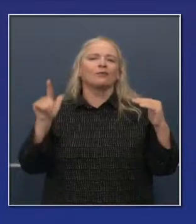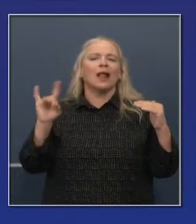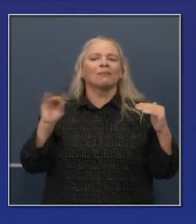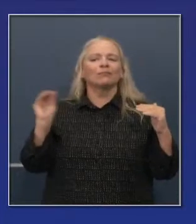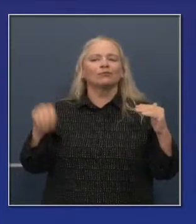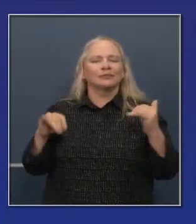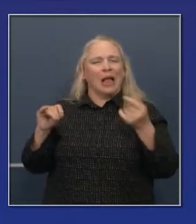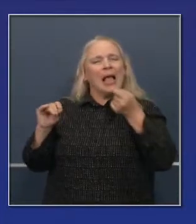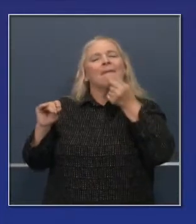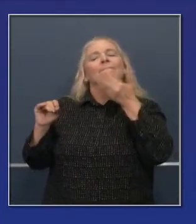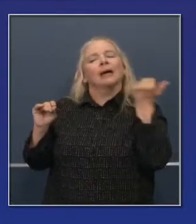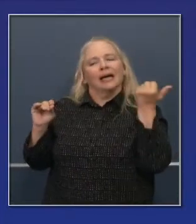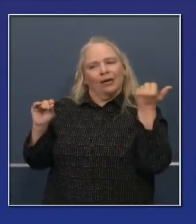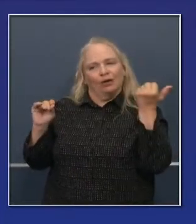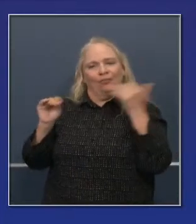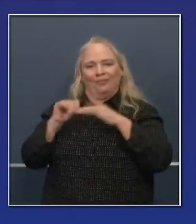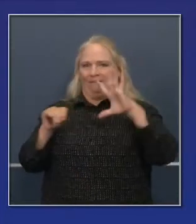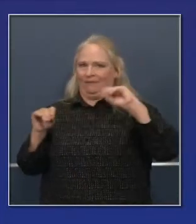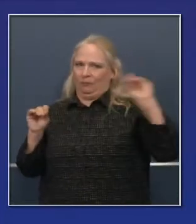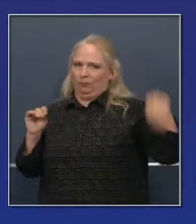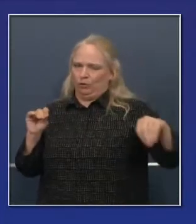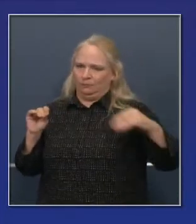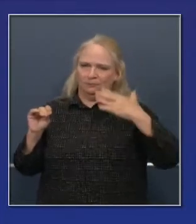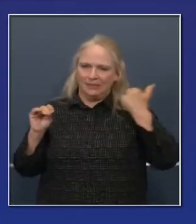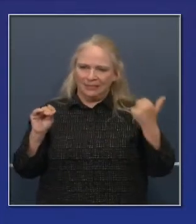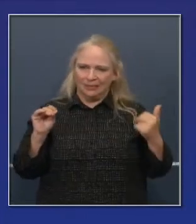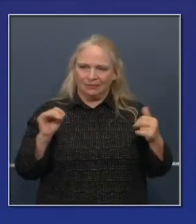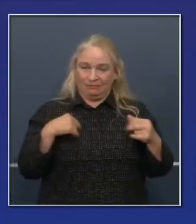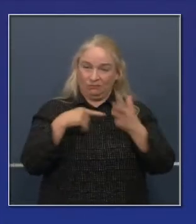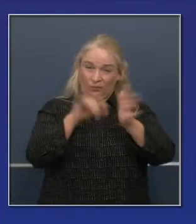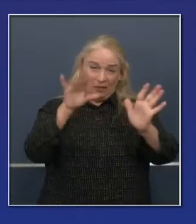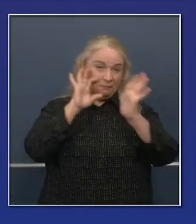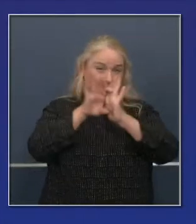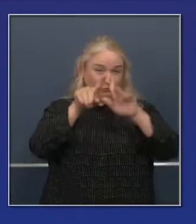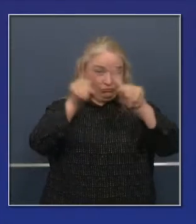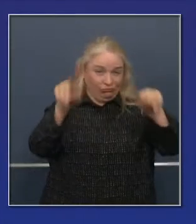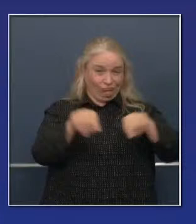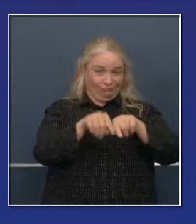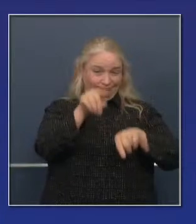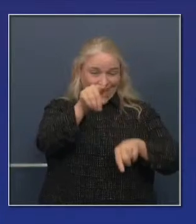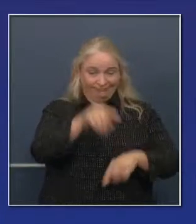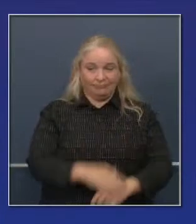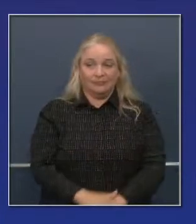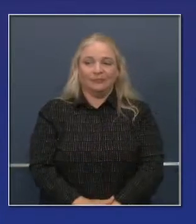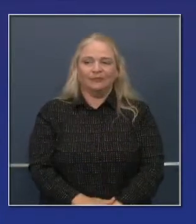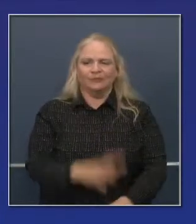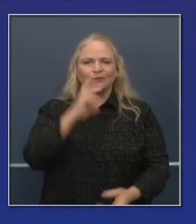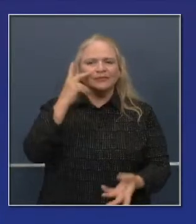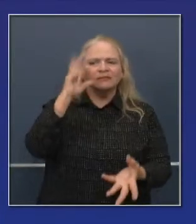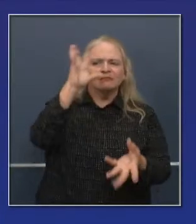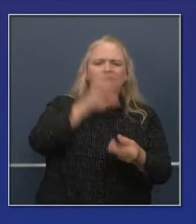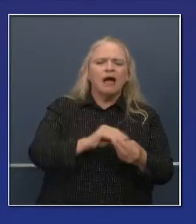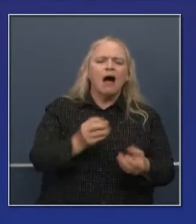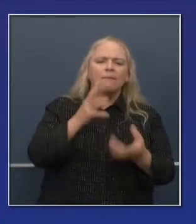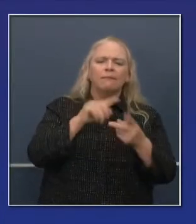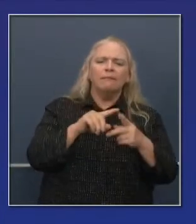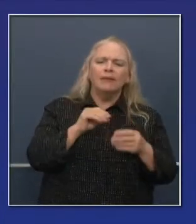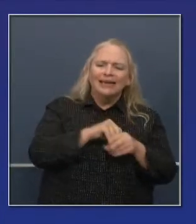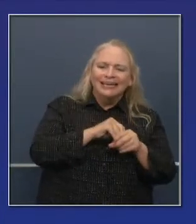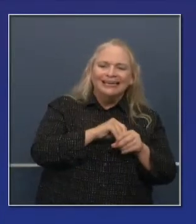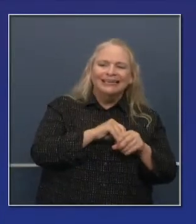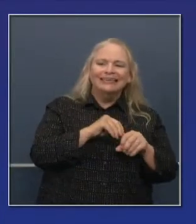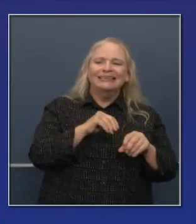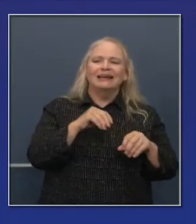slide of increase in total number of people hospitalized. I'll remind you, as always, our hospital care